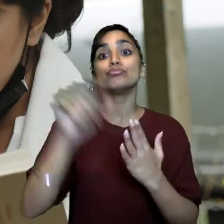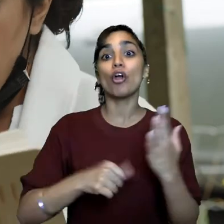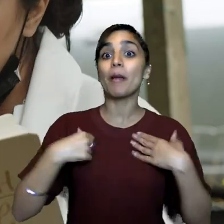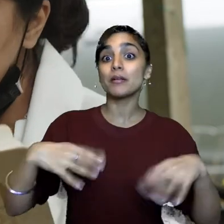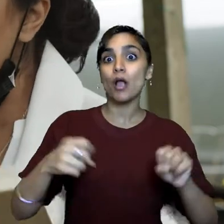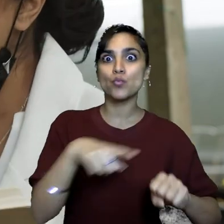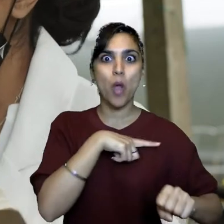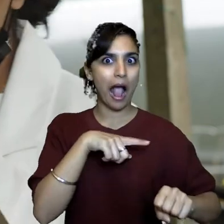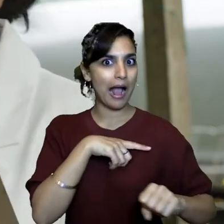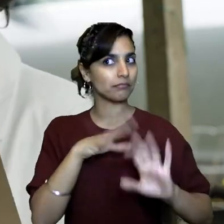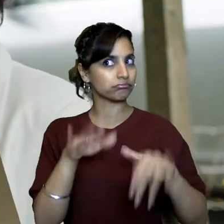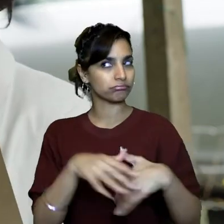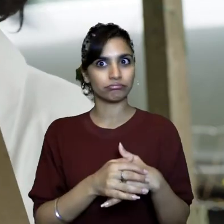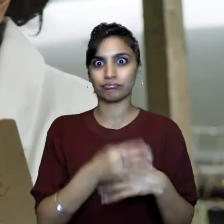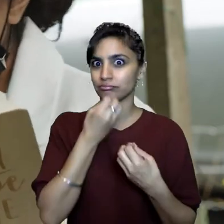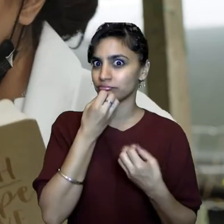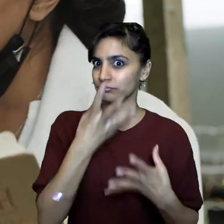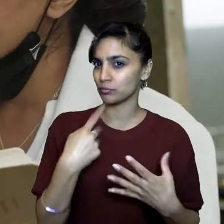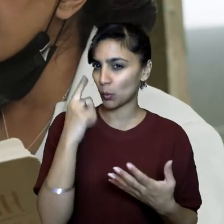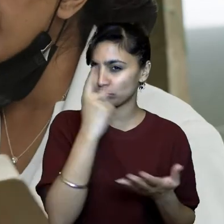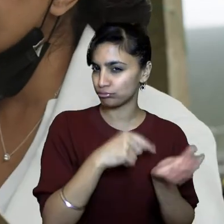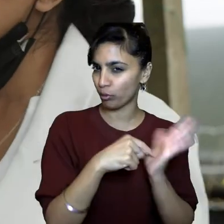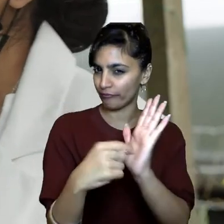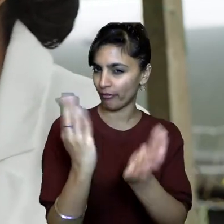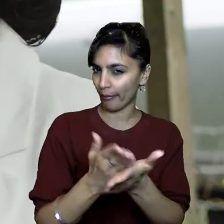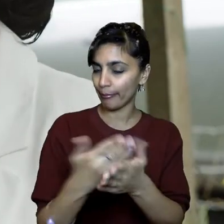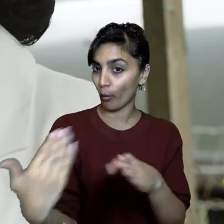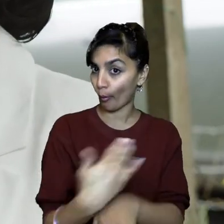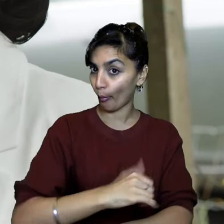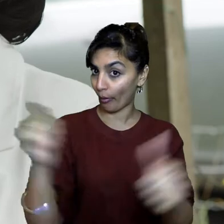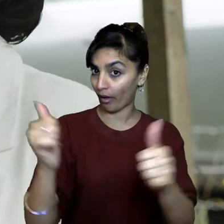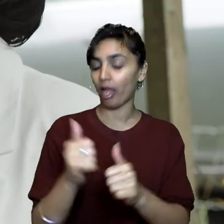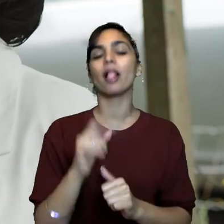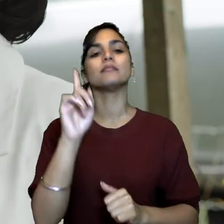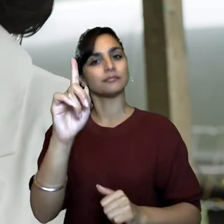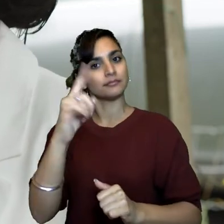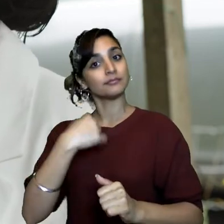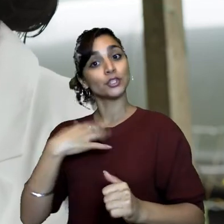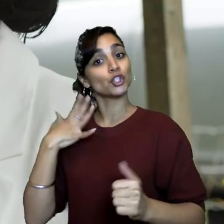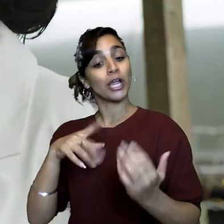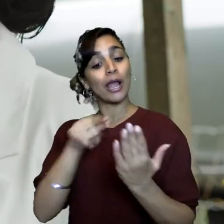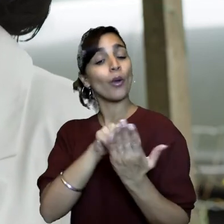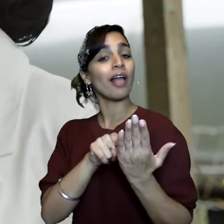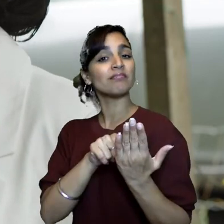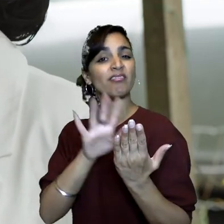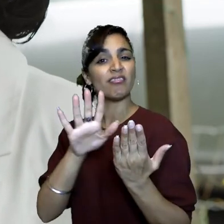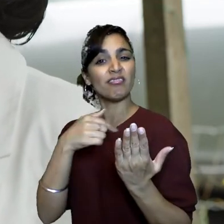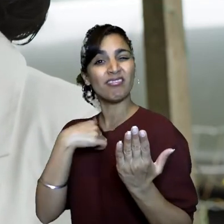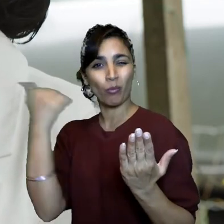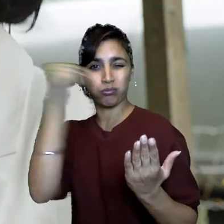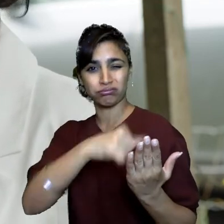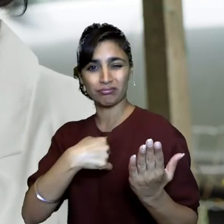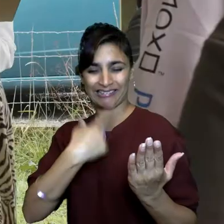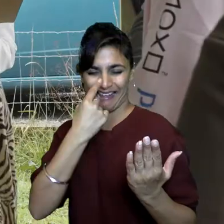works. I will now add up my points. I'll do it on my fingers because I don't need a calculator because I'm not thick.